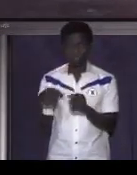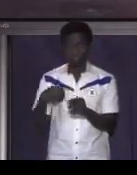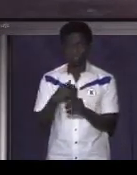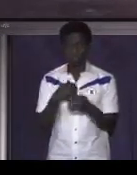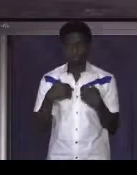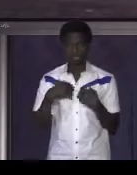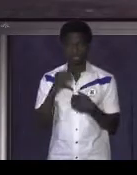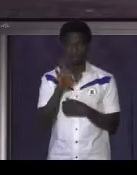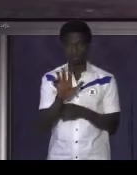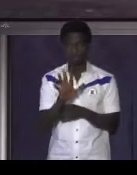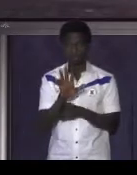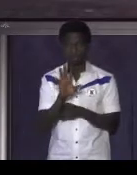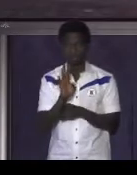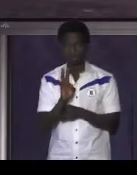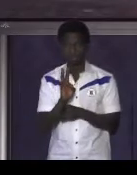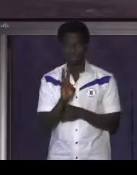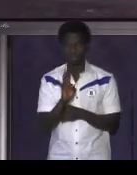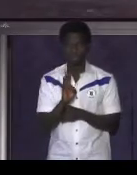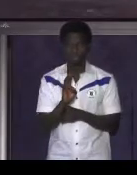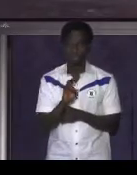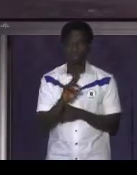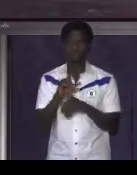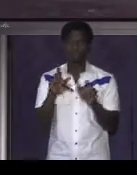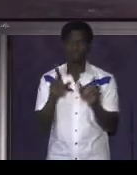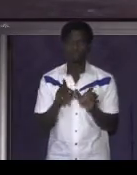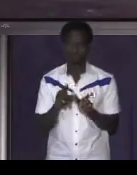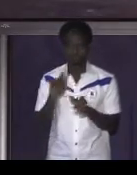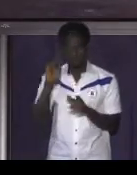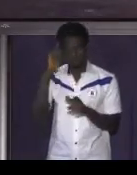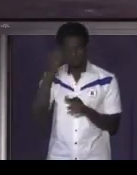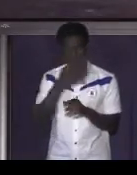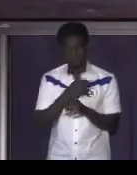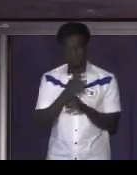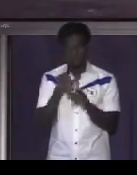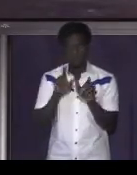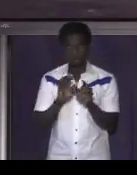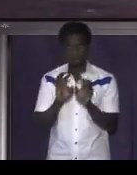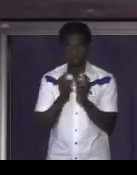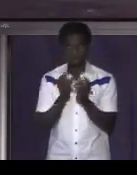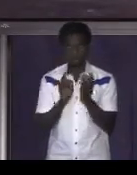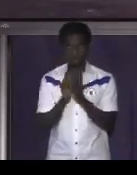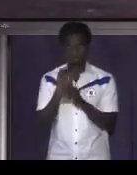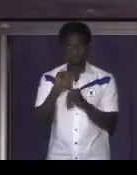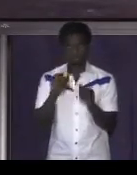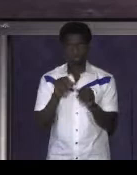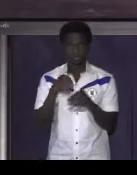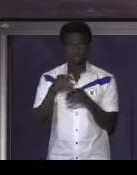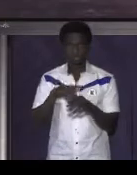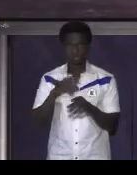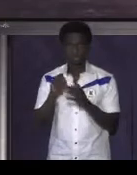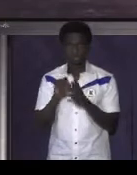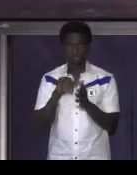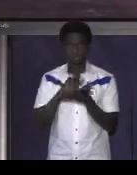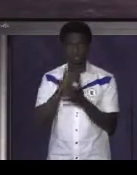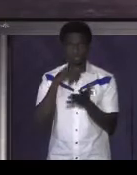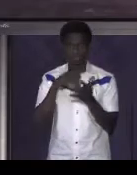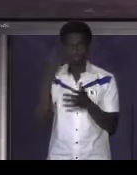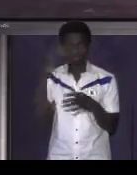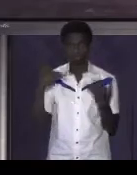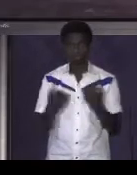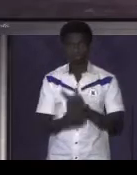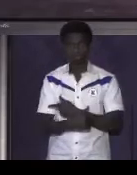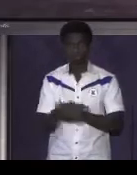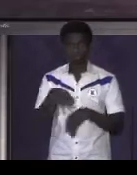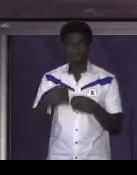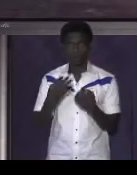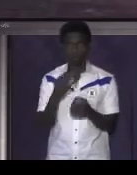local council development area in Lagos State. So that's it for today. How many of you